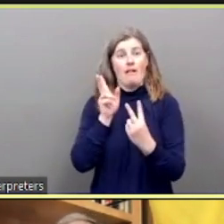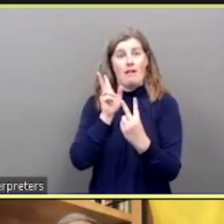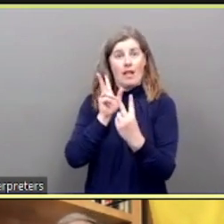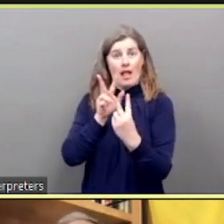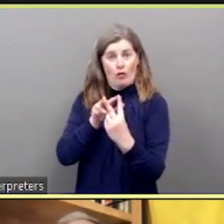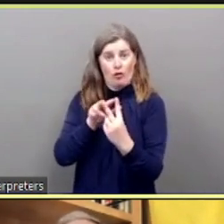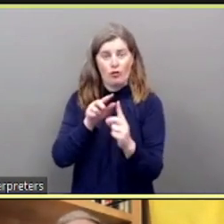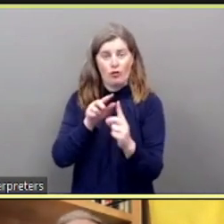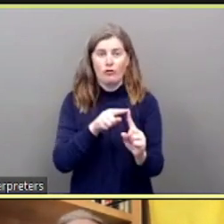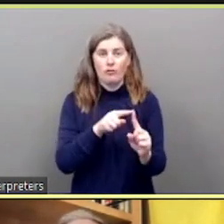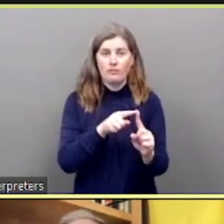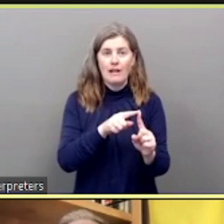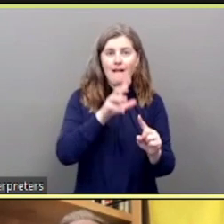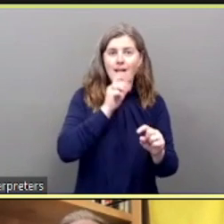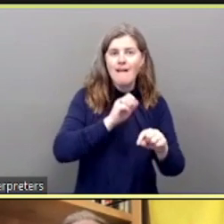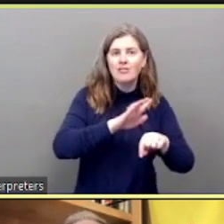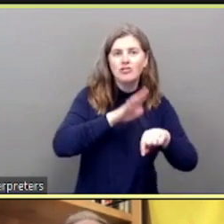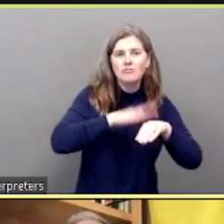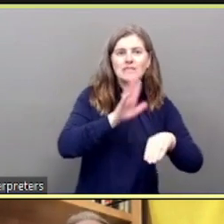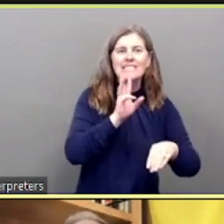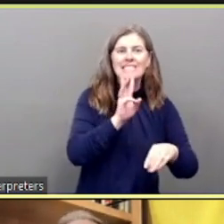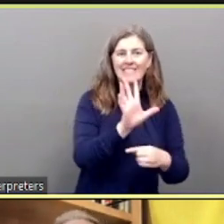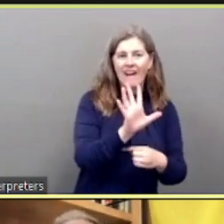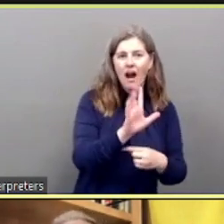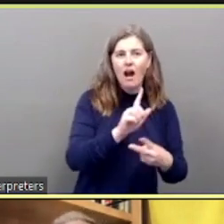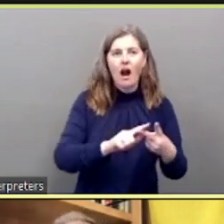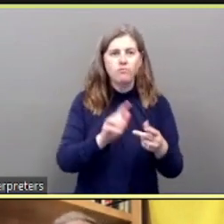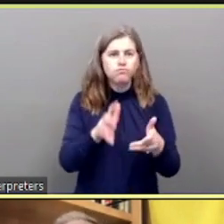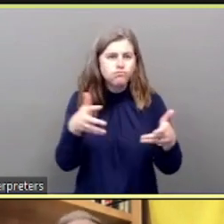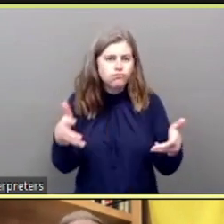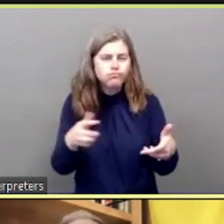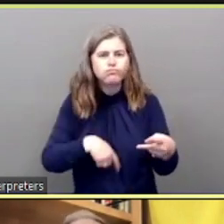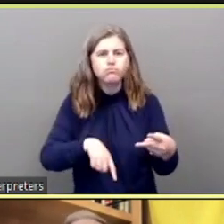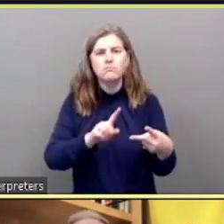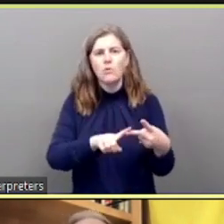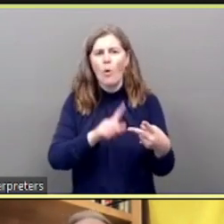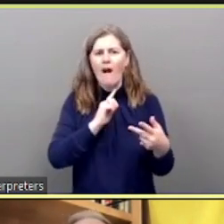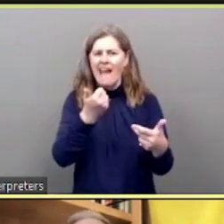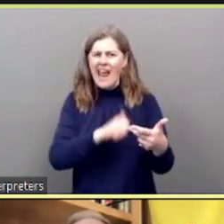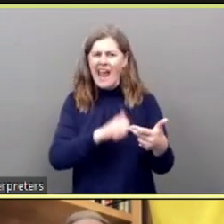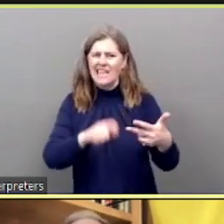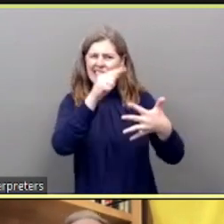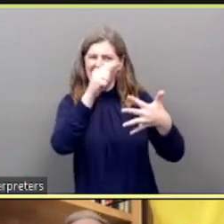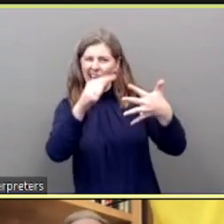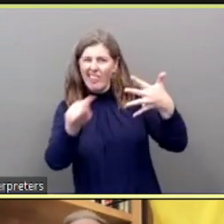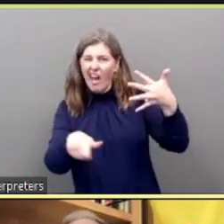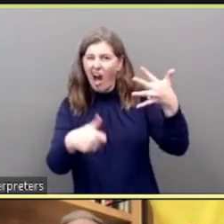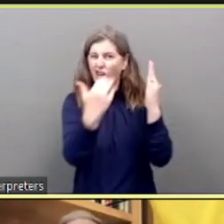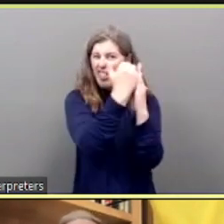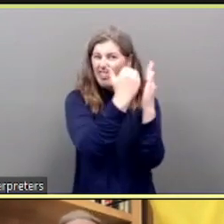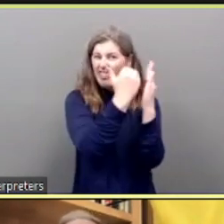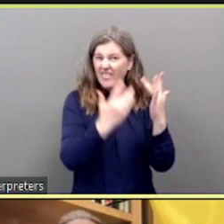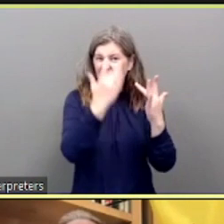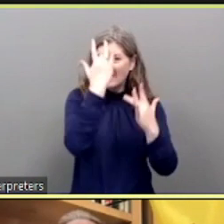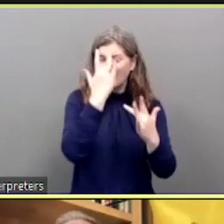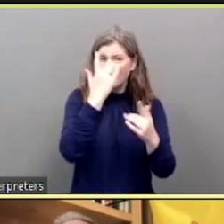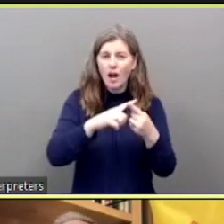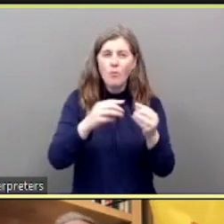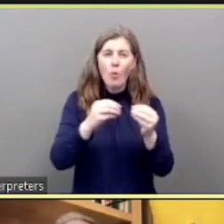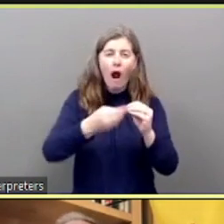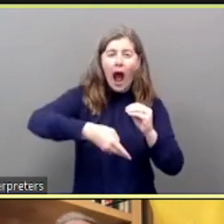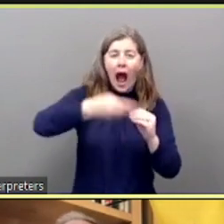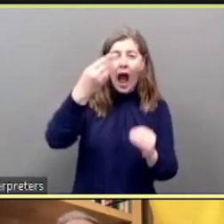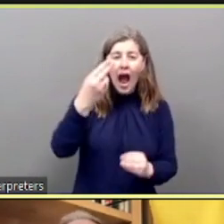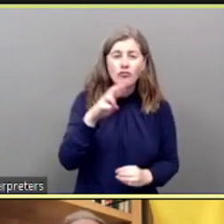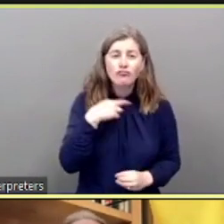you're 65 or older, you're obese, or you have any of the other list of conditions that put you at higher risk